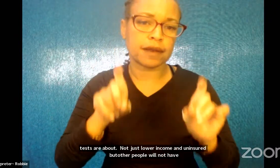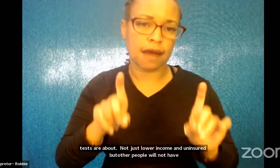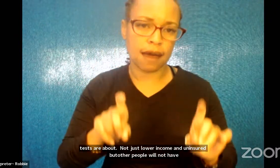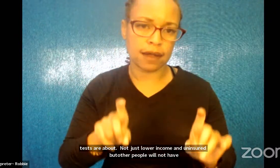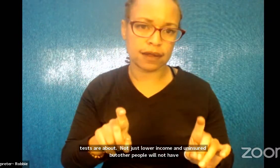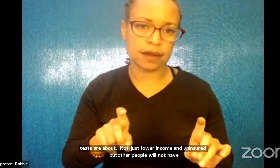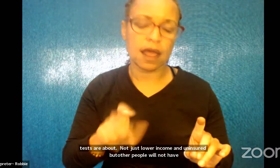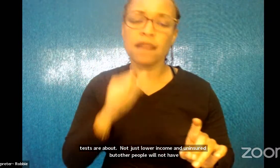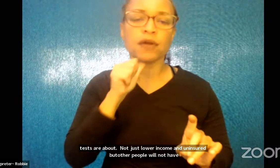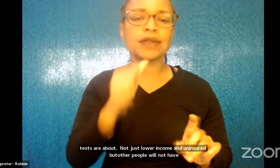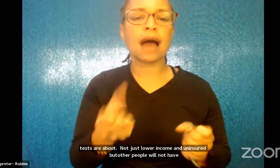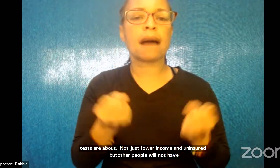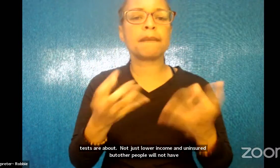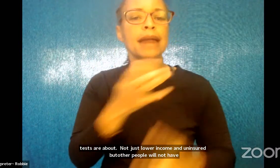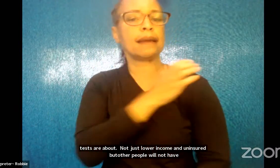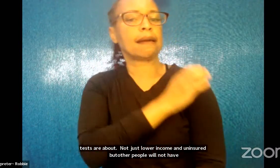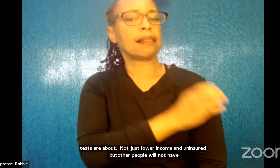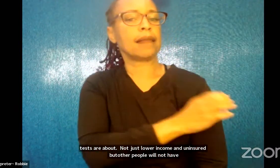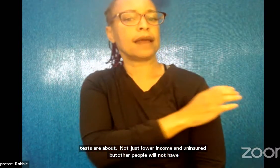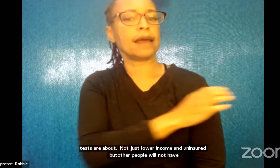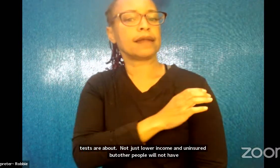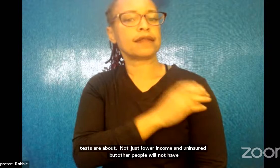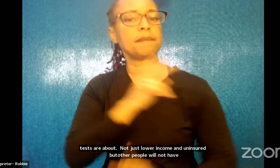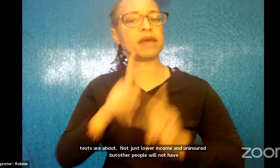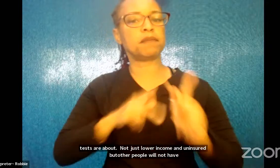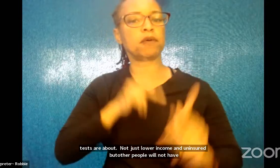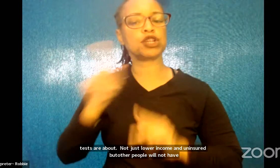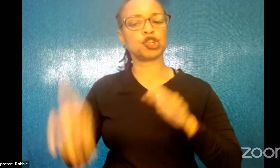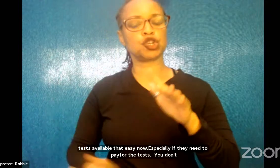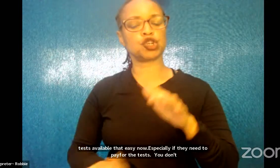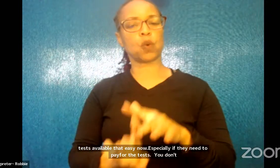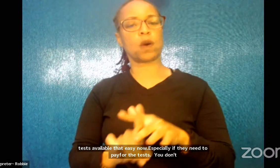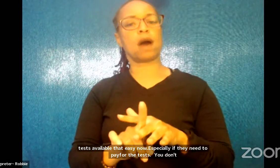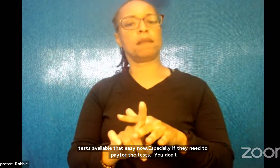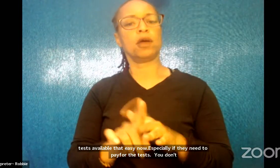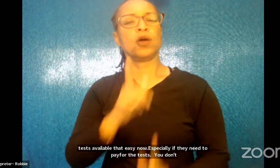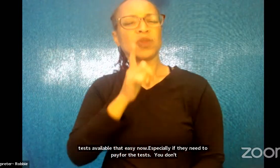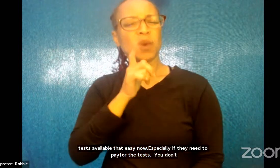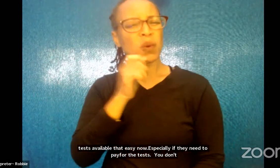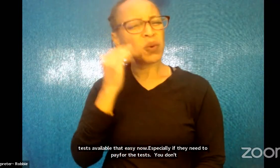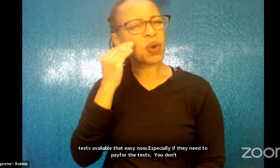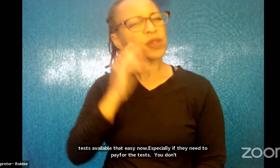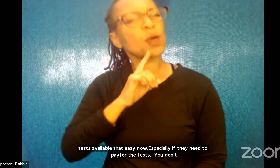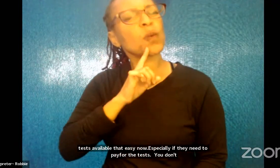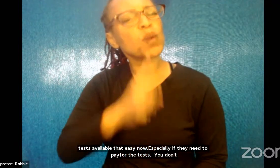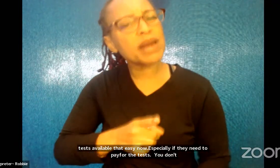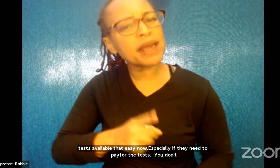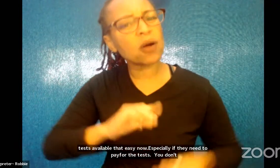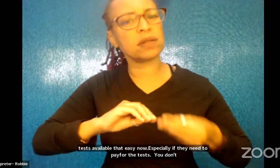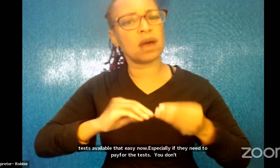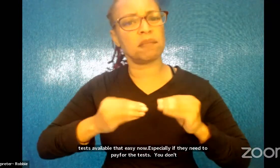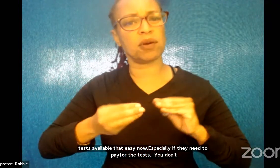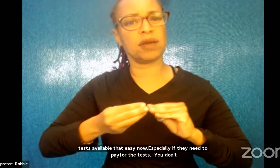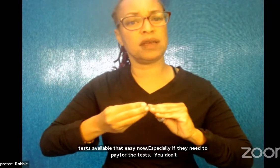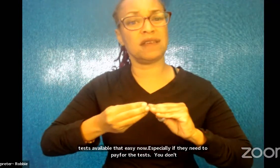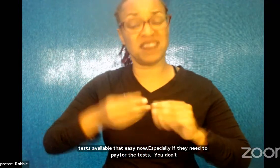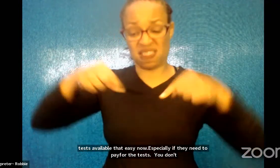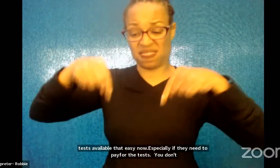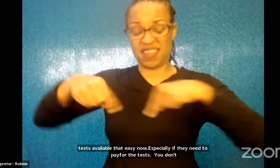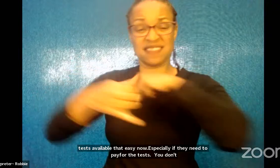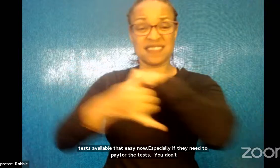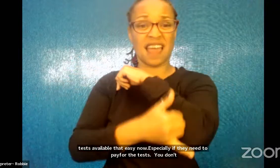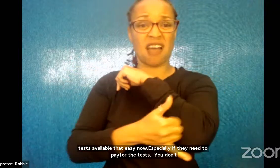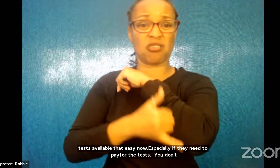clinics that people might be able to go to. So who really knows what the actual numbers are, even in this county, as well